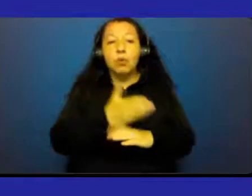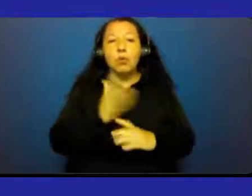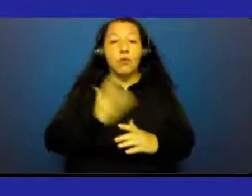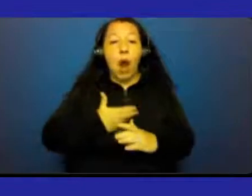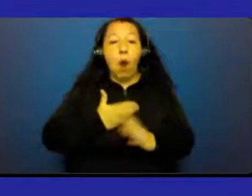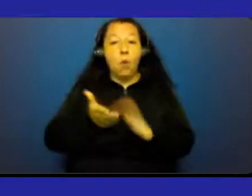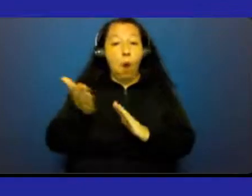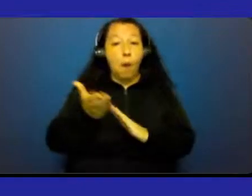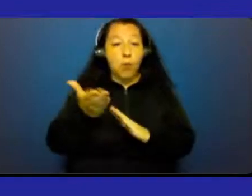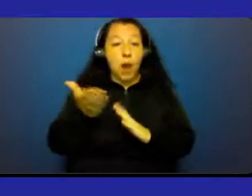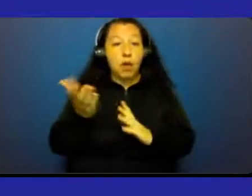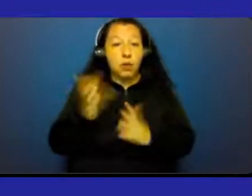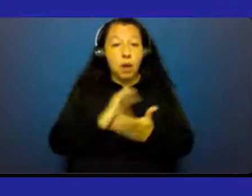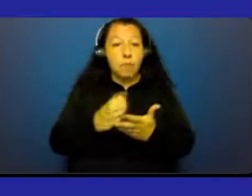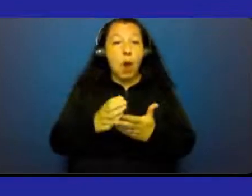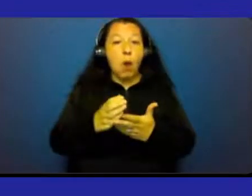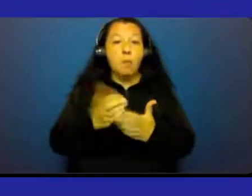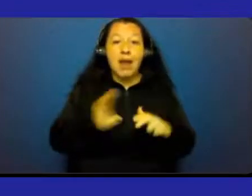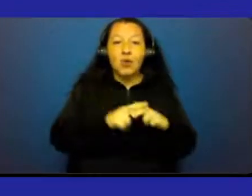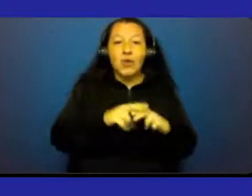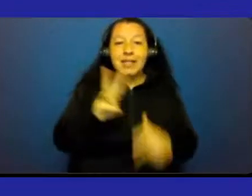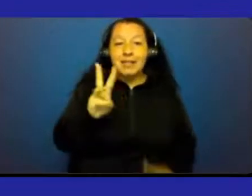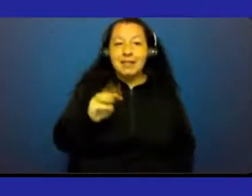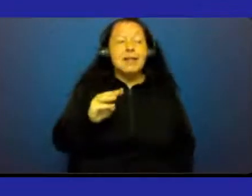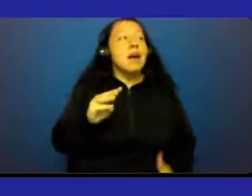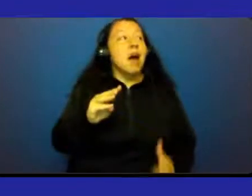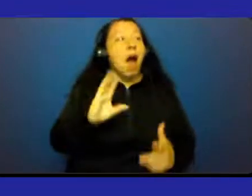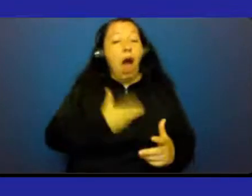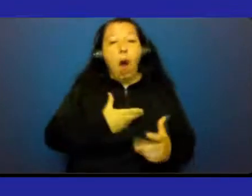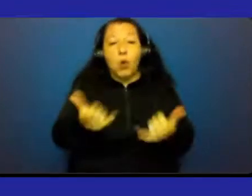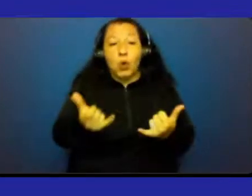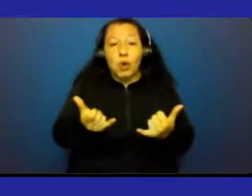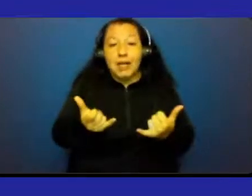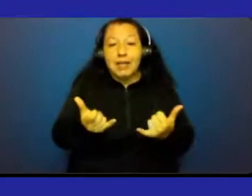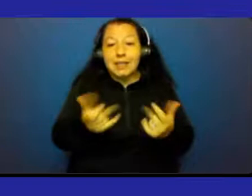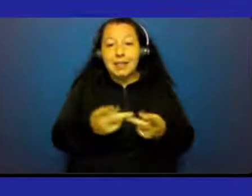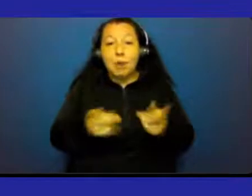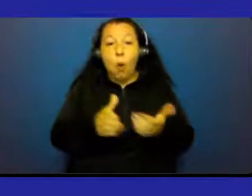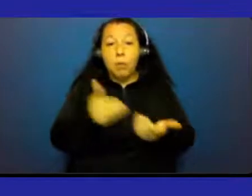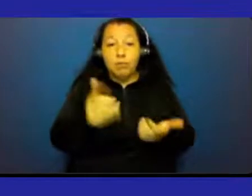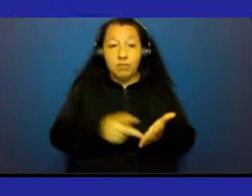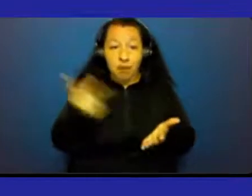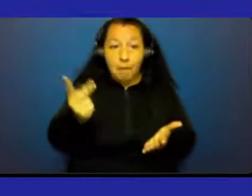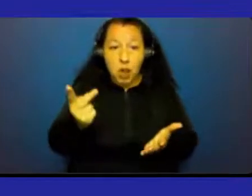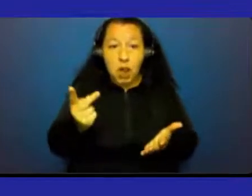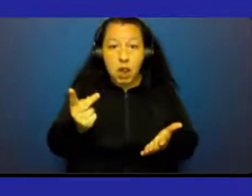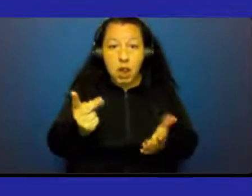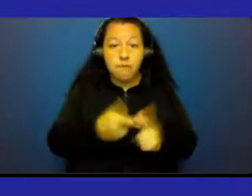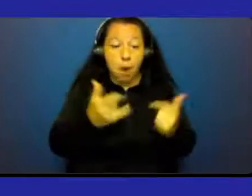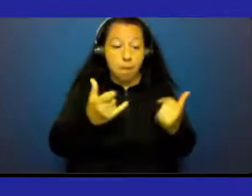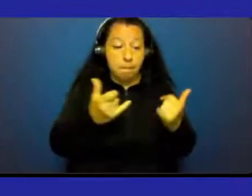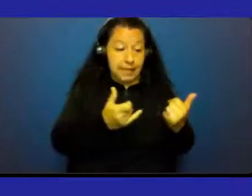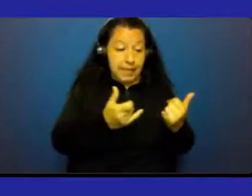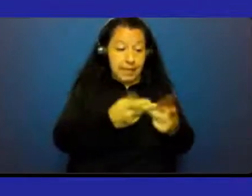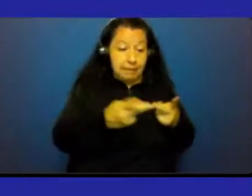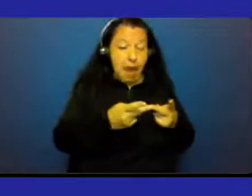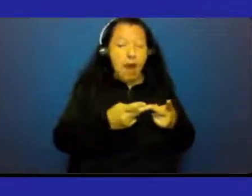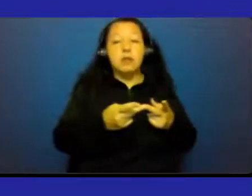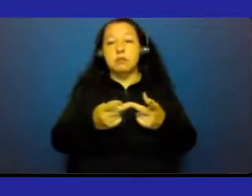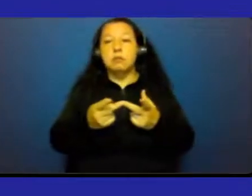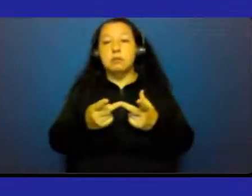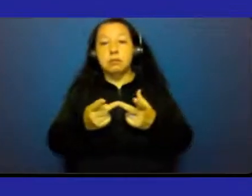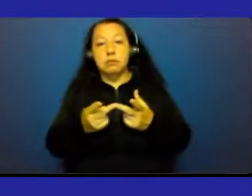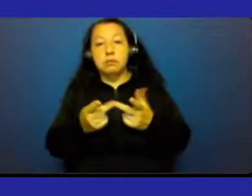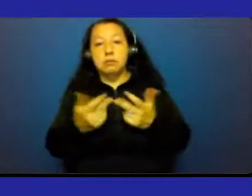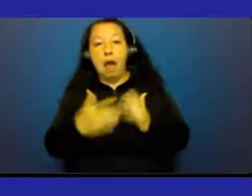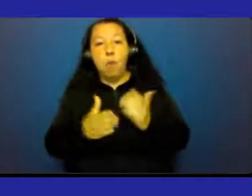treatment spaces, nearly doubling the existing treatment space from the old acute ED. I especially